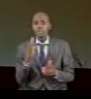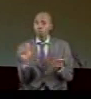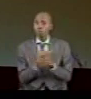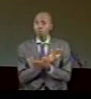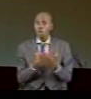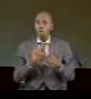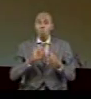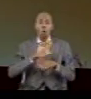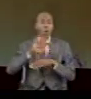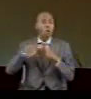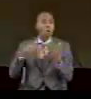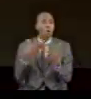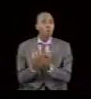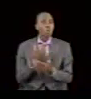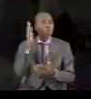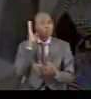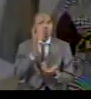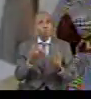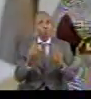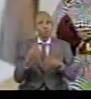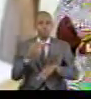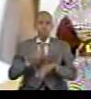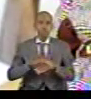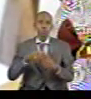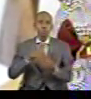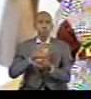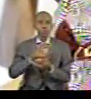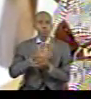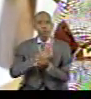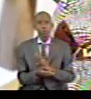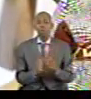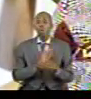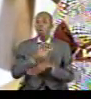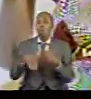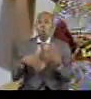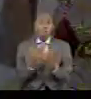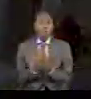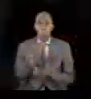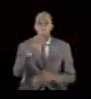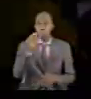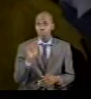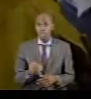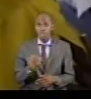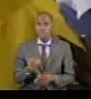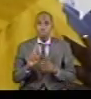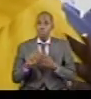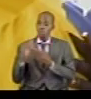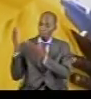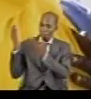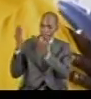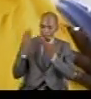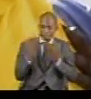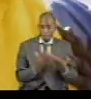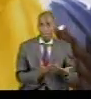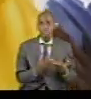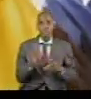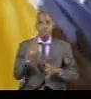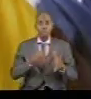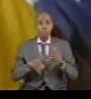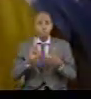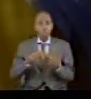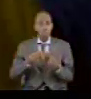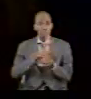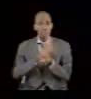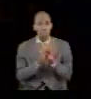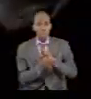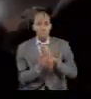should come to repentance. All you need to bring people to repentance, the Lord